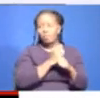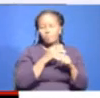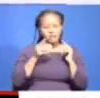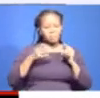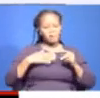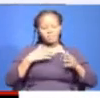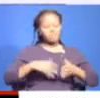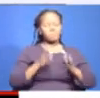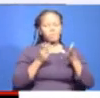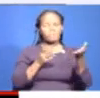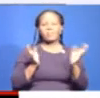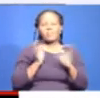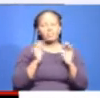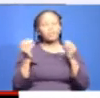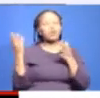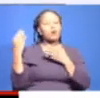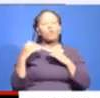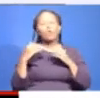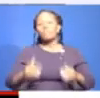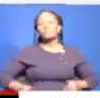So I hope I live a little longer.